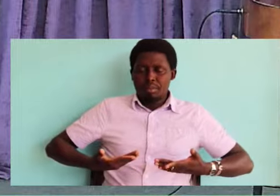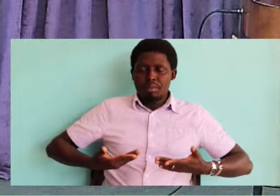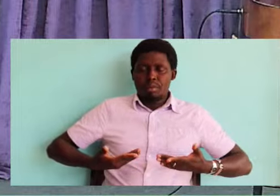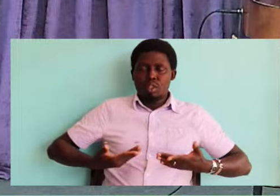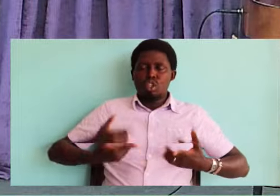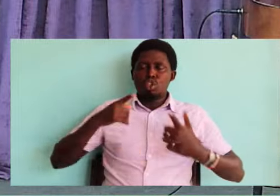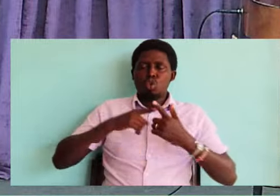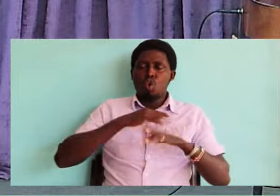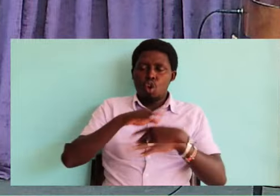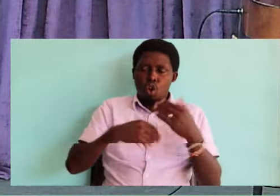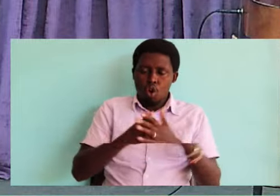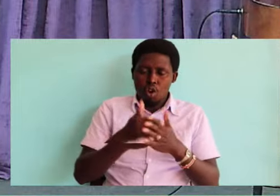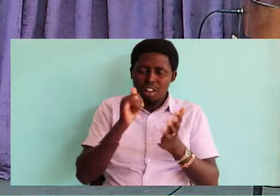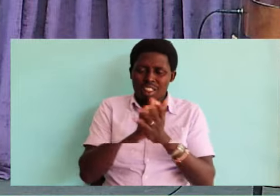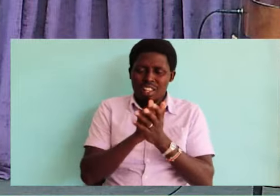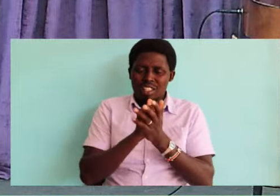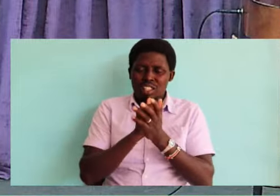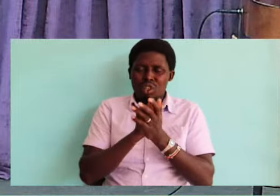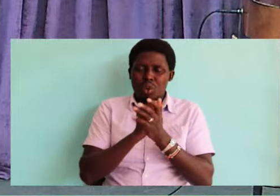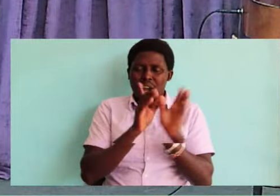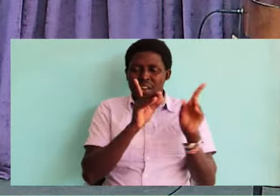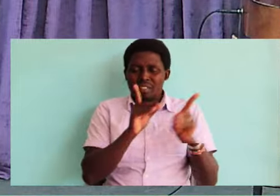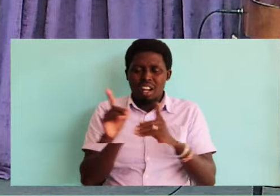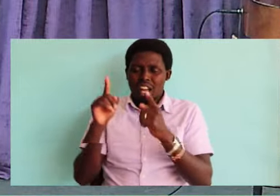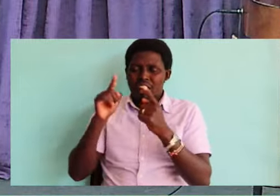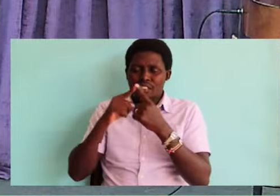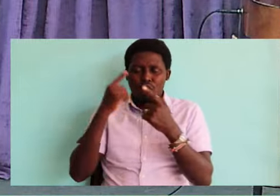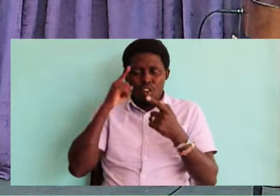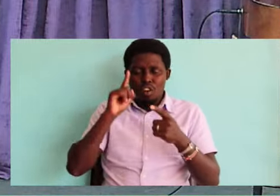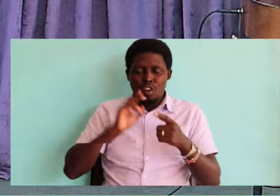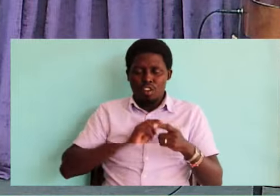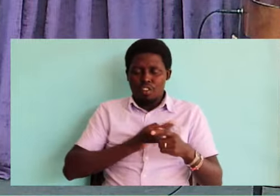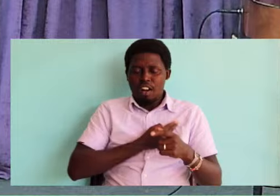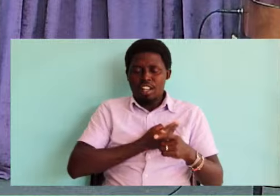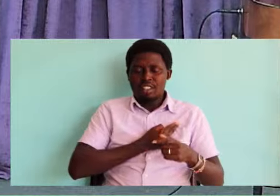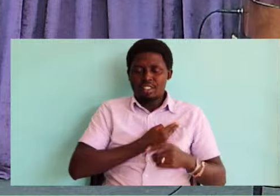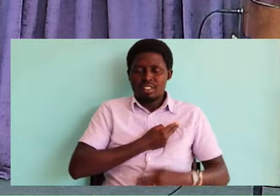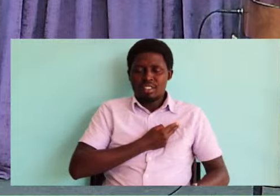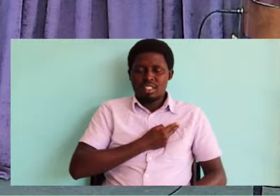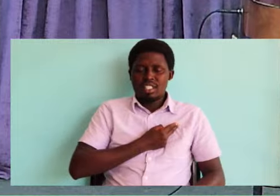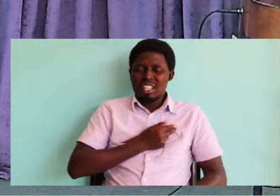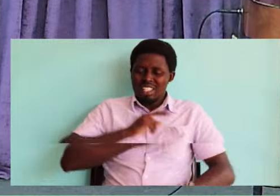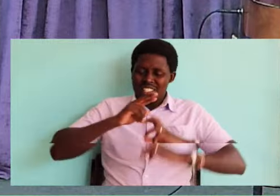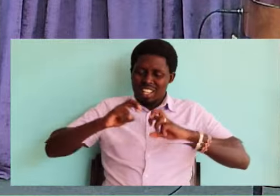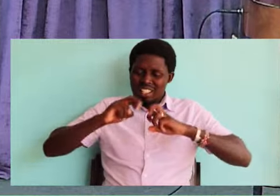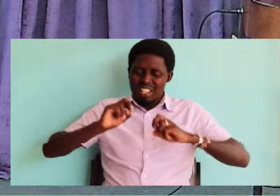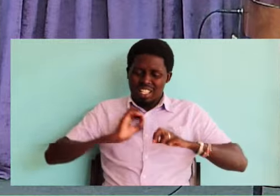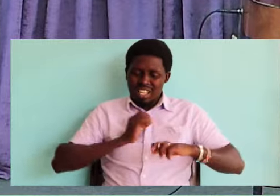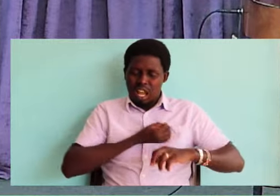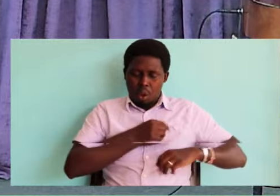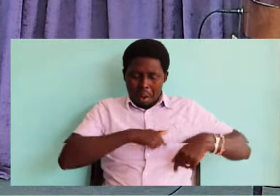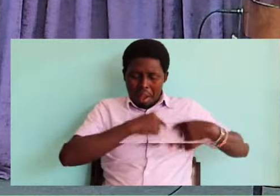to all that, Lord, you are doing and you have done for us. Search our hearts, Lord.